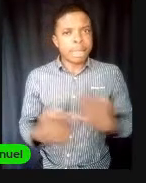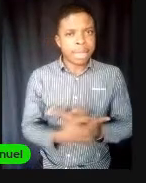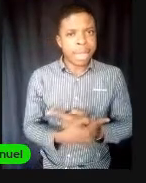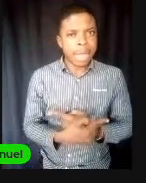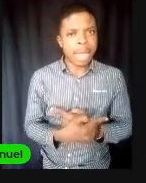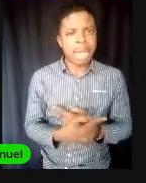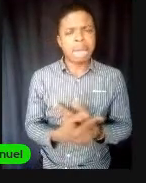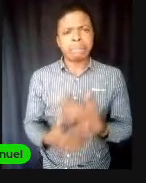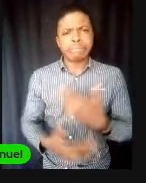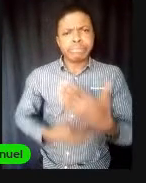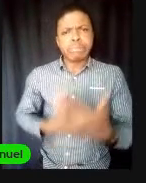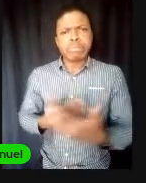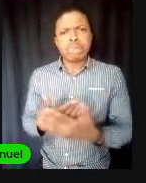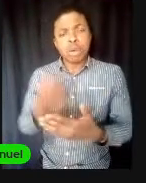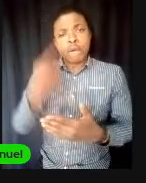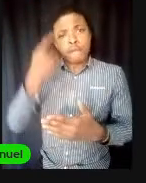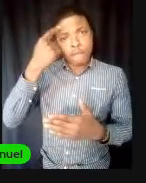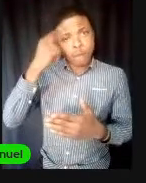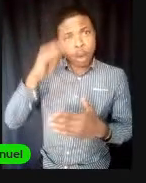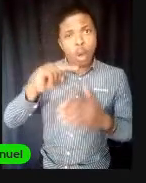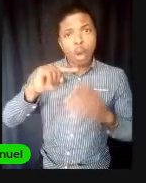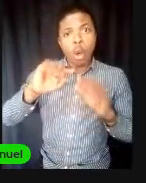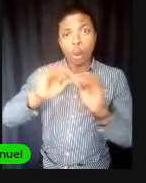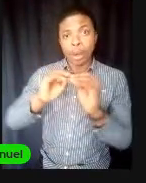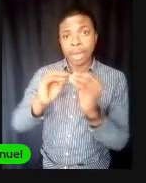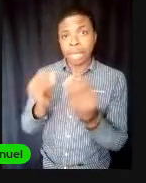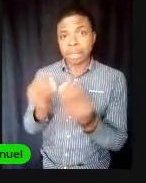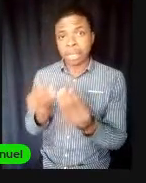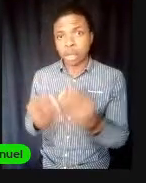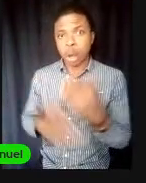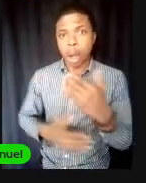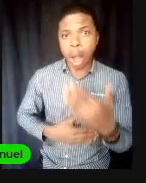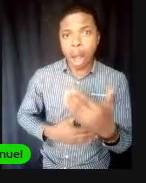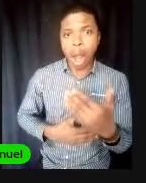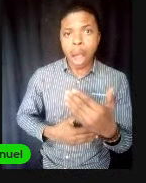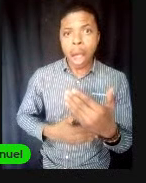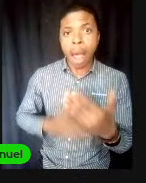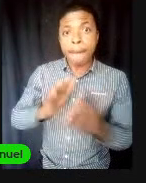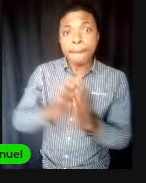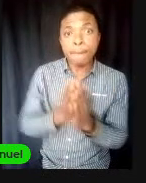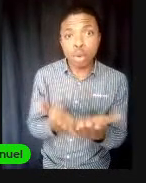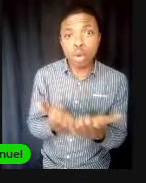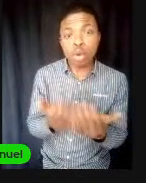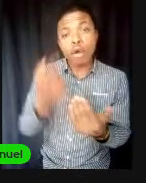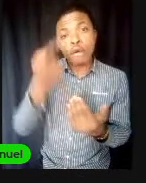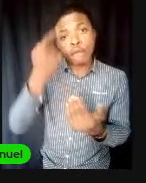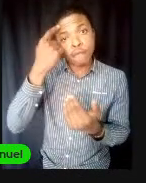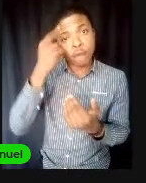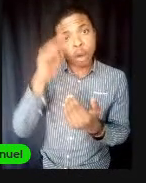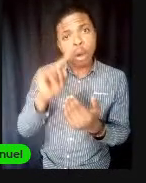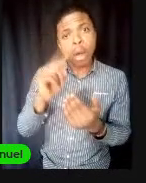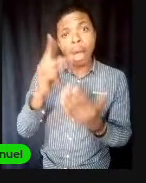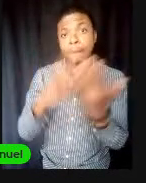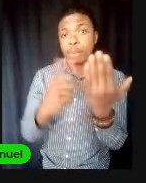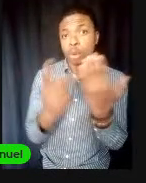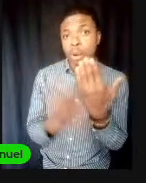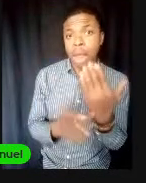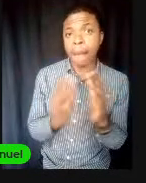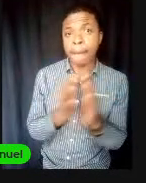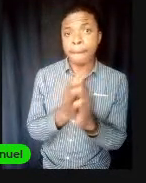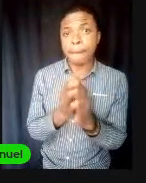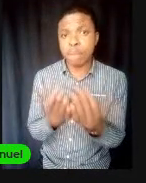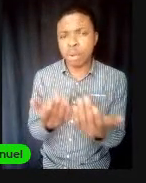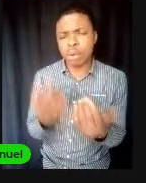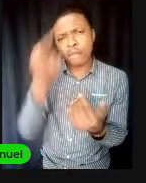advertising a company. This is for a company. This is for a program. This is for a program. You